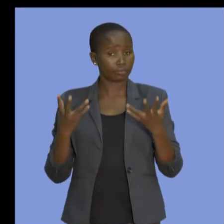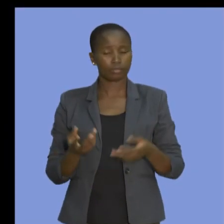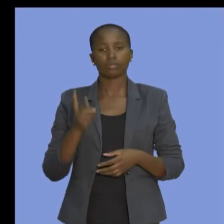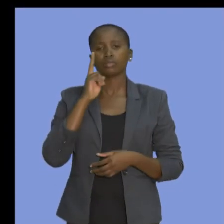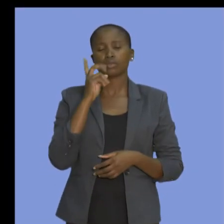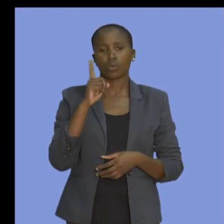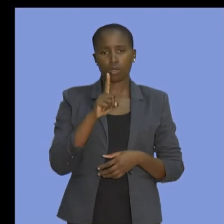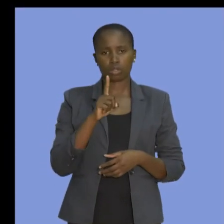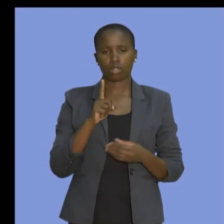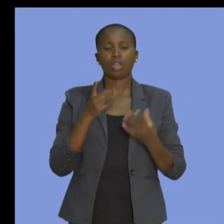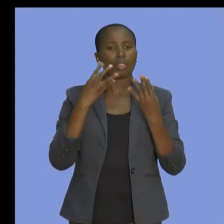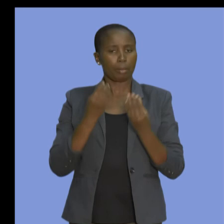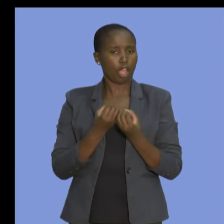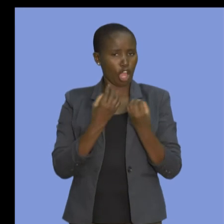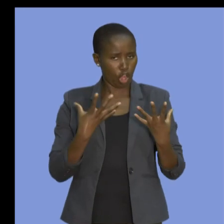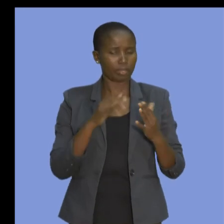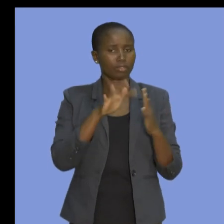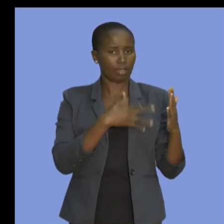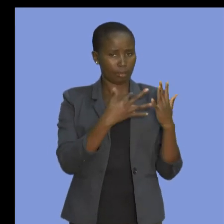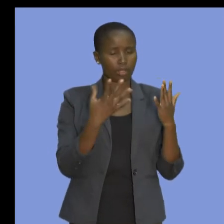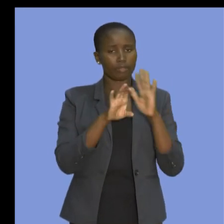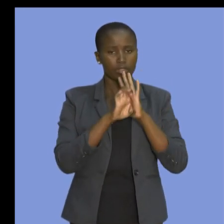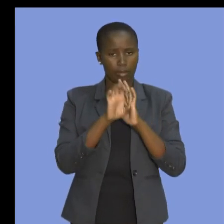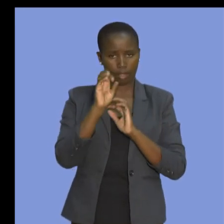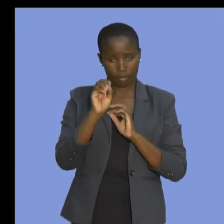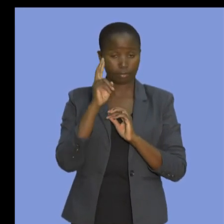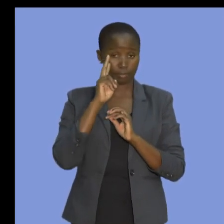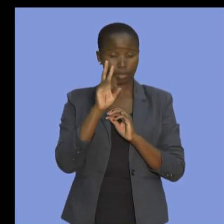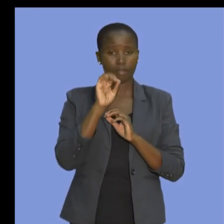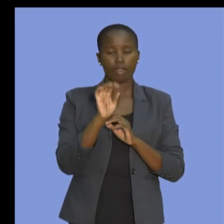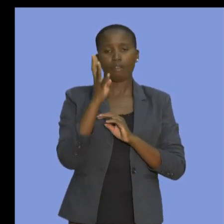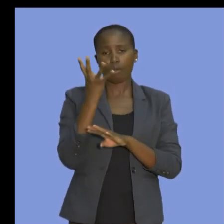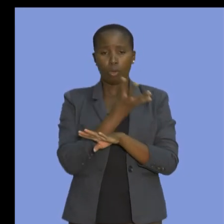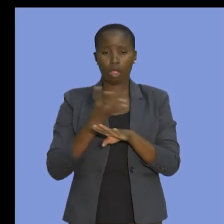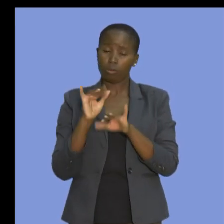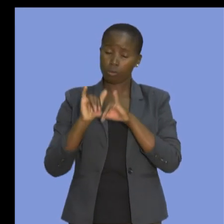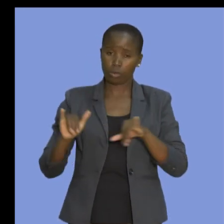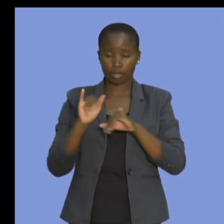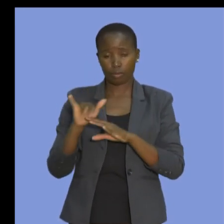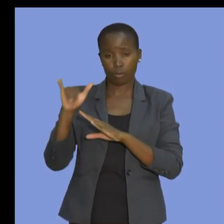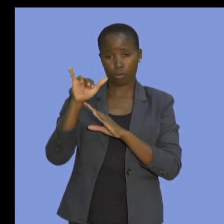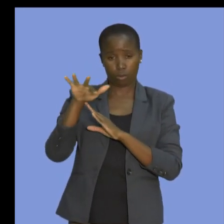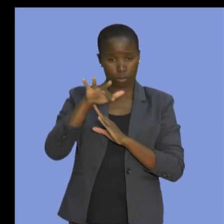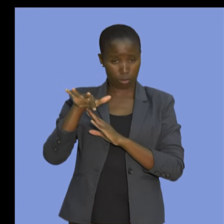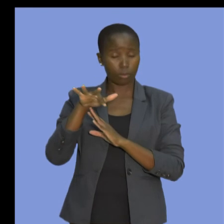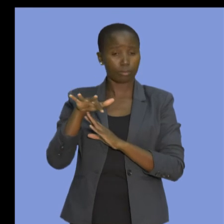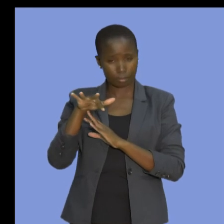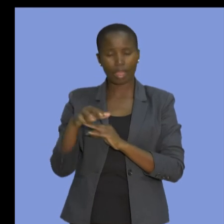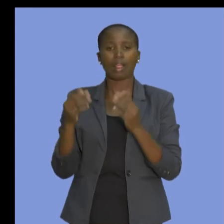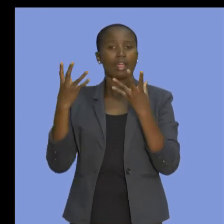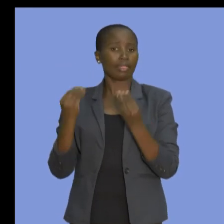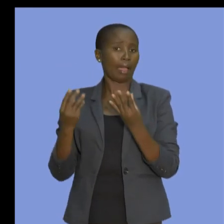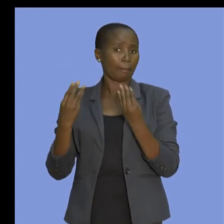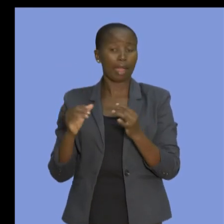the frequency table with an example. During a 4-hour period at OR Tambo Airport, number of